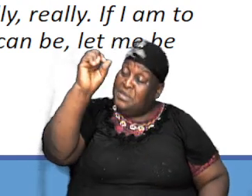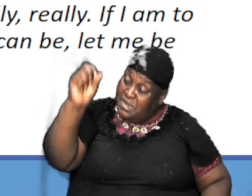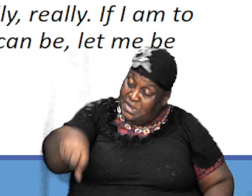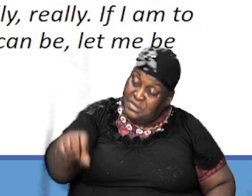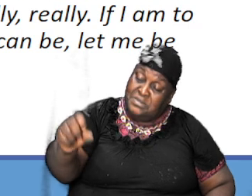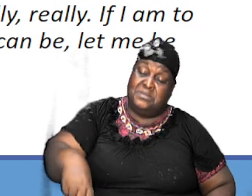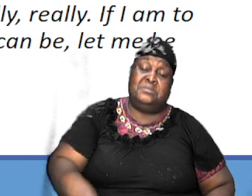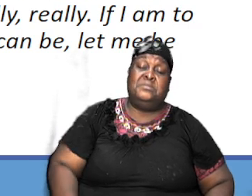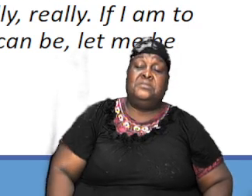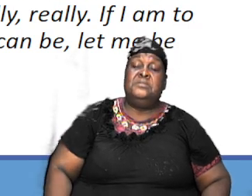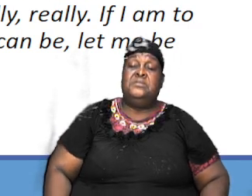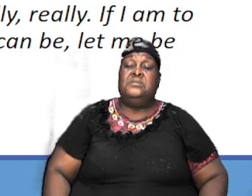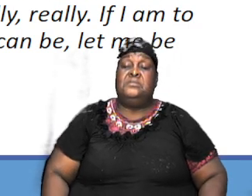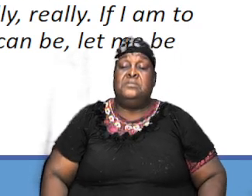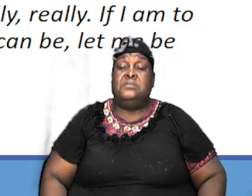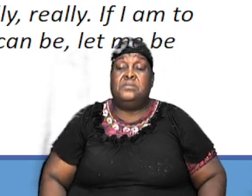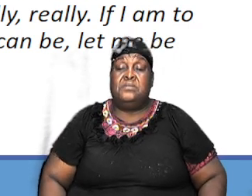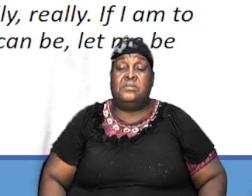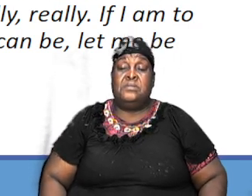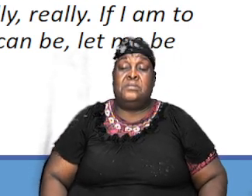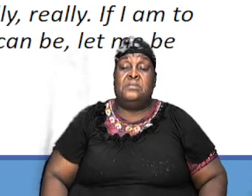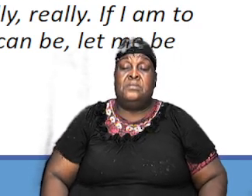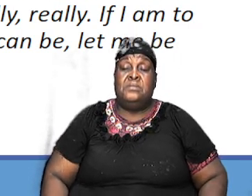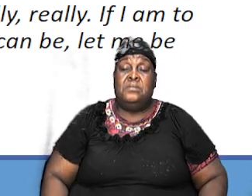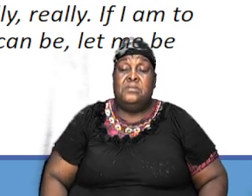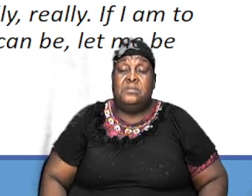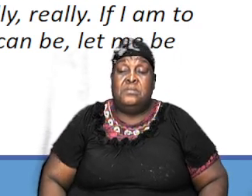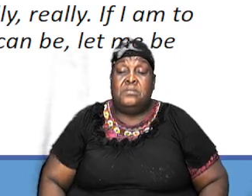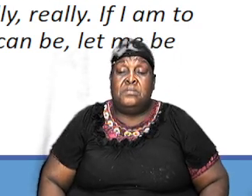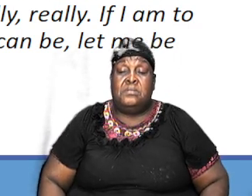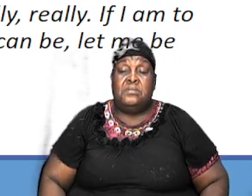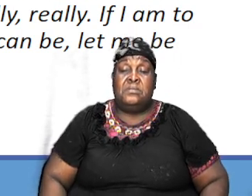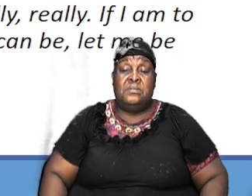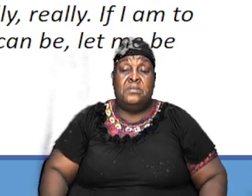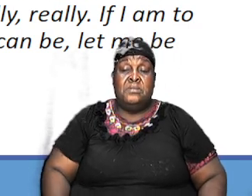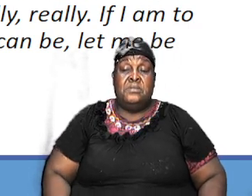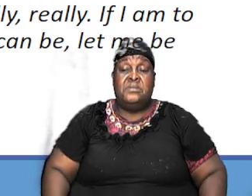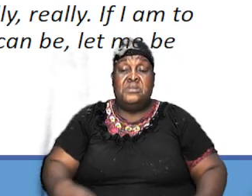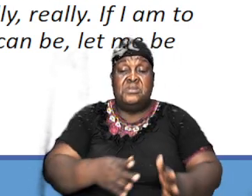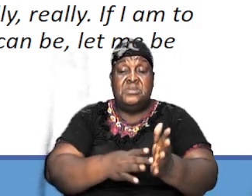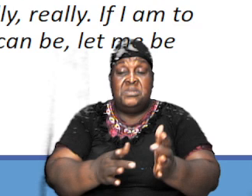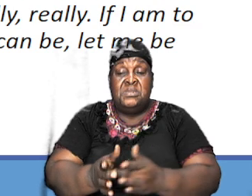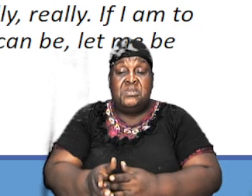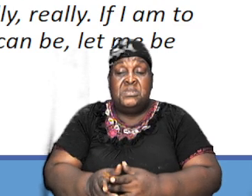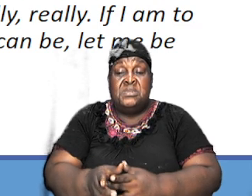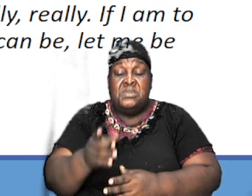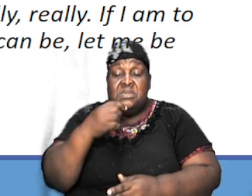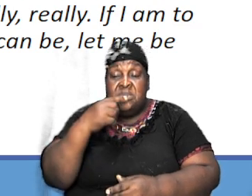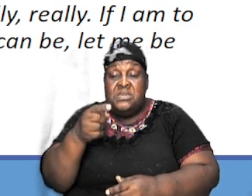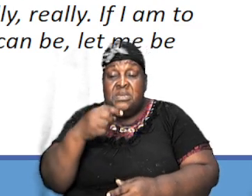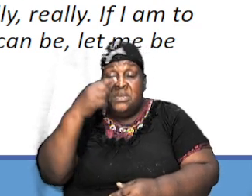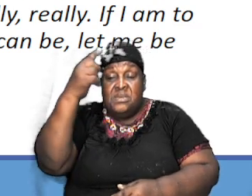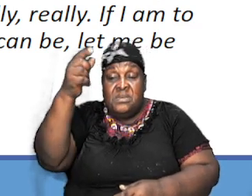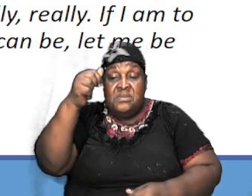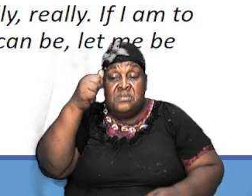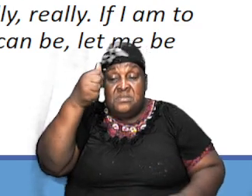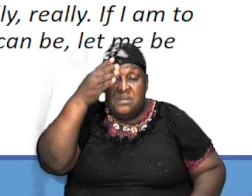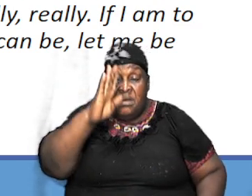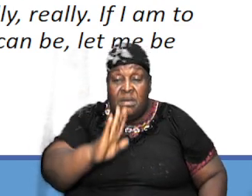claim to be God? All right, let us look at this. Let us look at St. John 8, verse